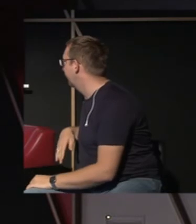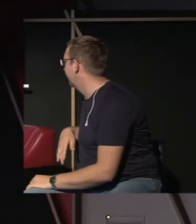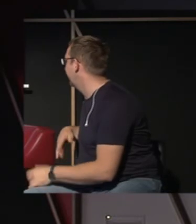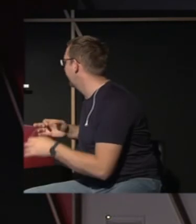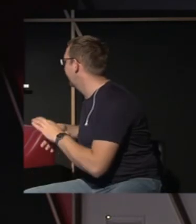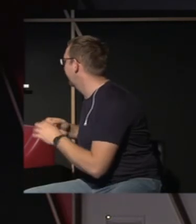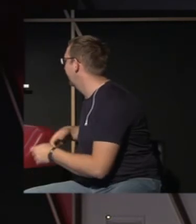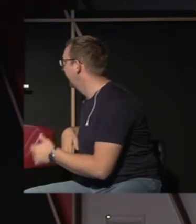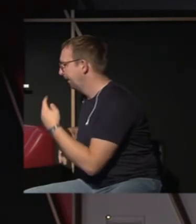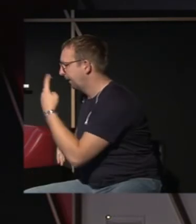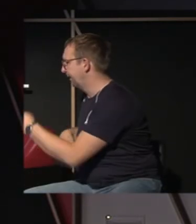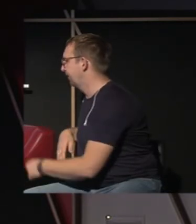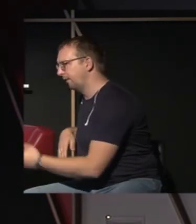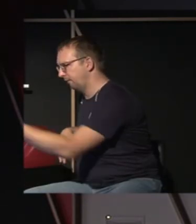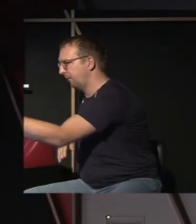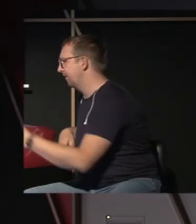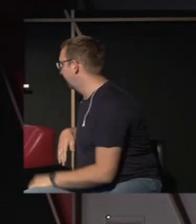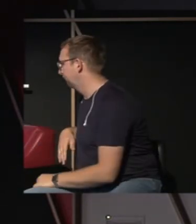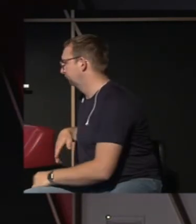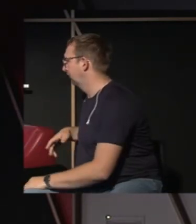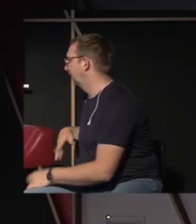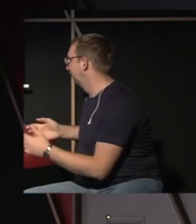language translator can